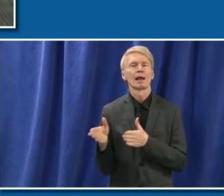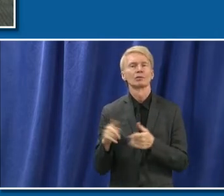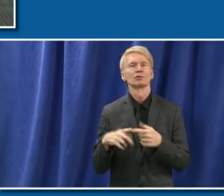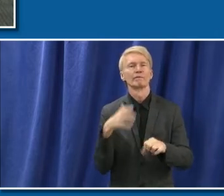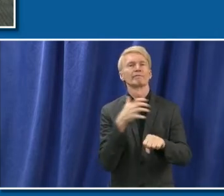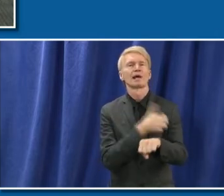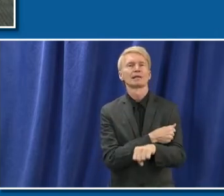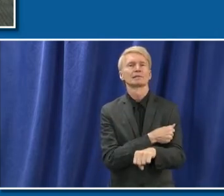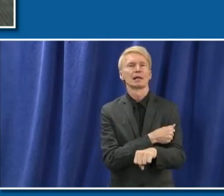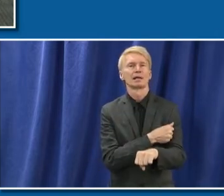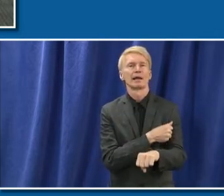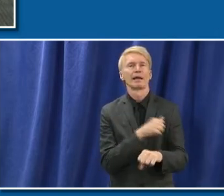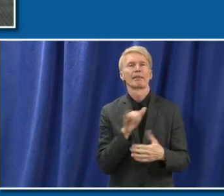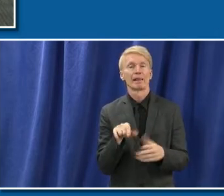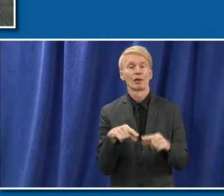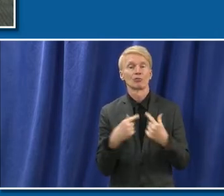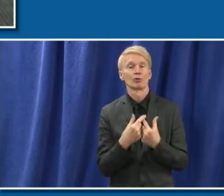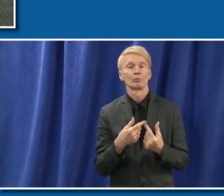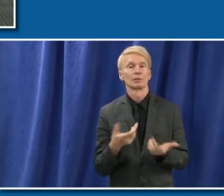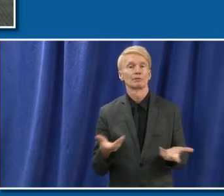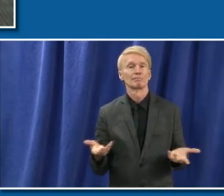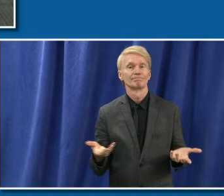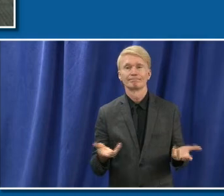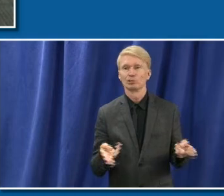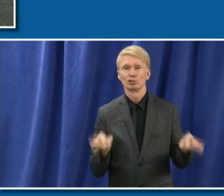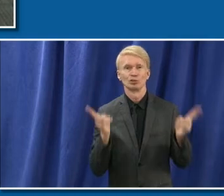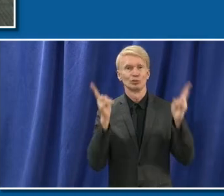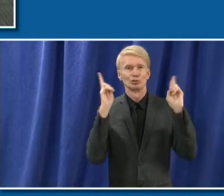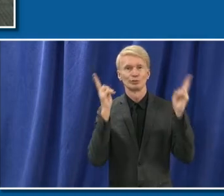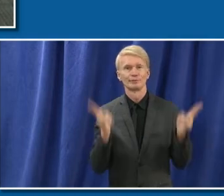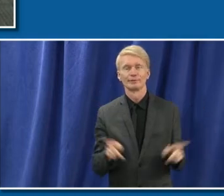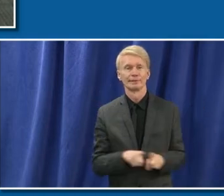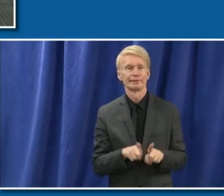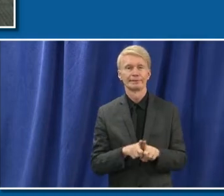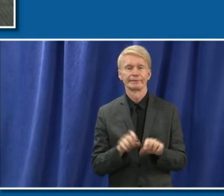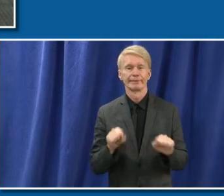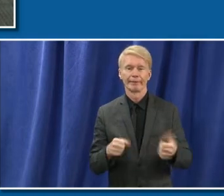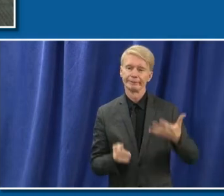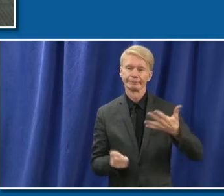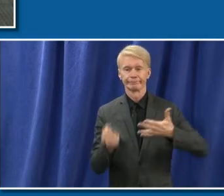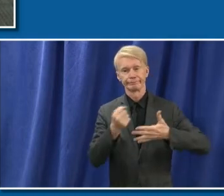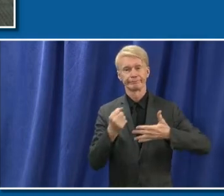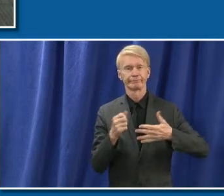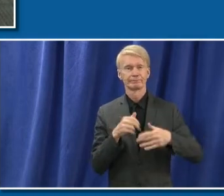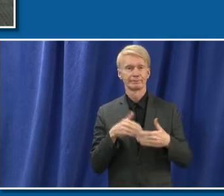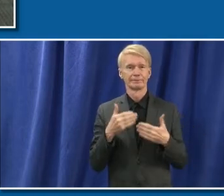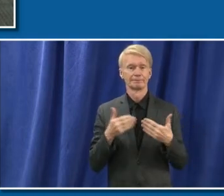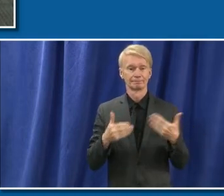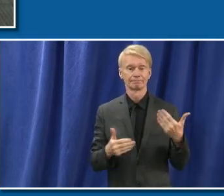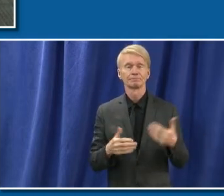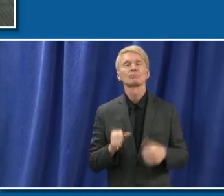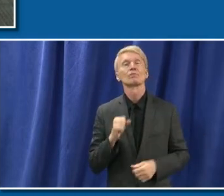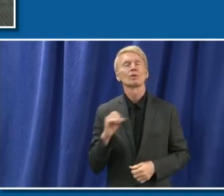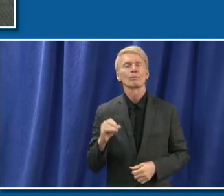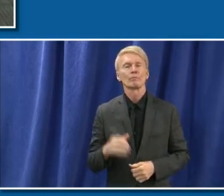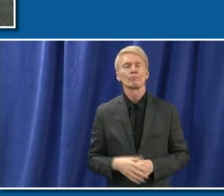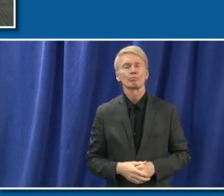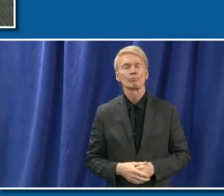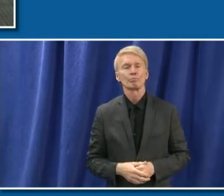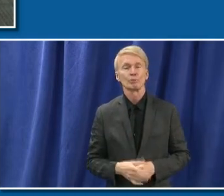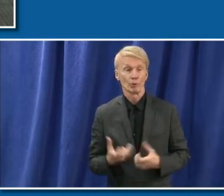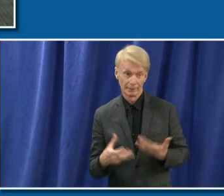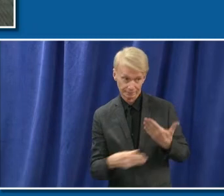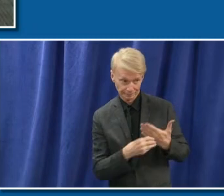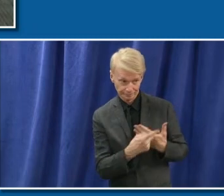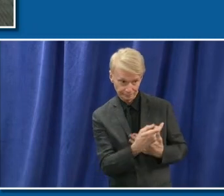vaccinate that group really very, very early as soon as we move beyond that next group. And to the question, anything you wanted to